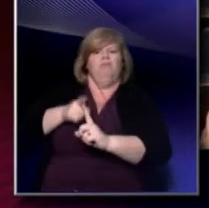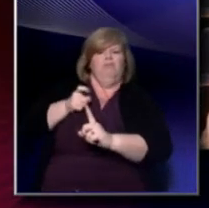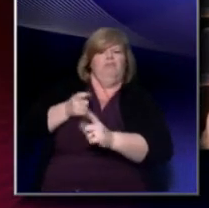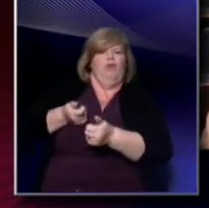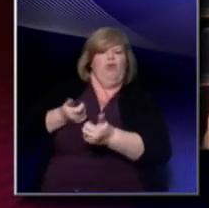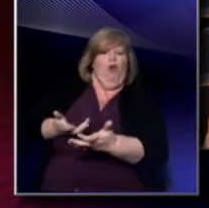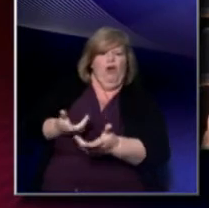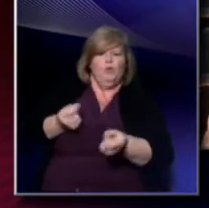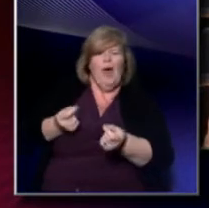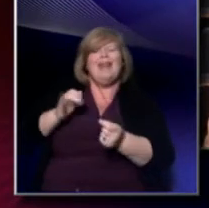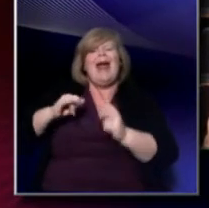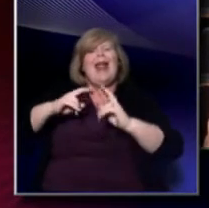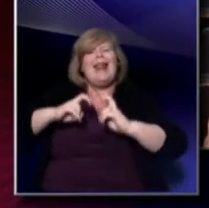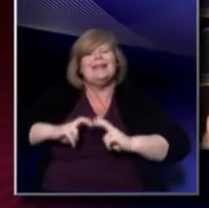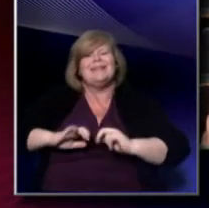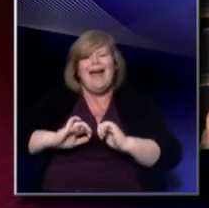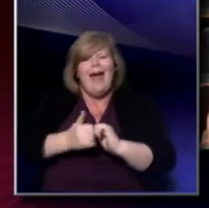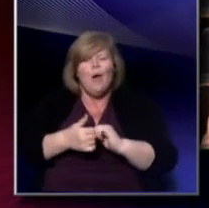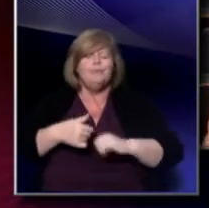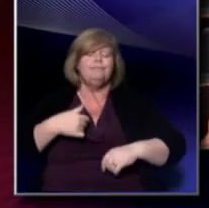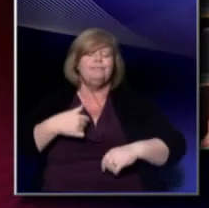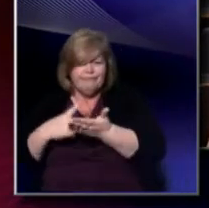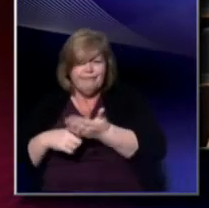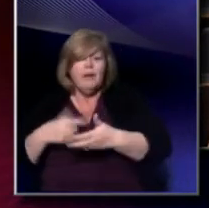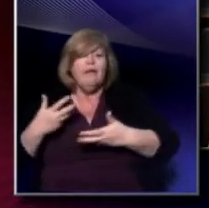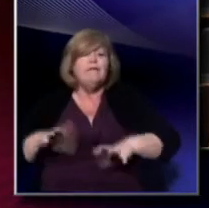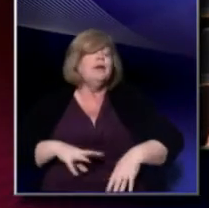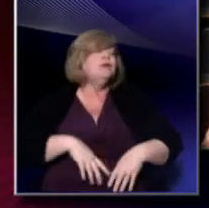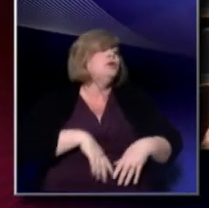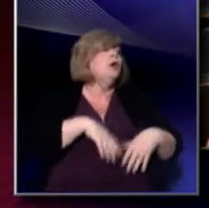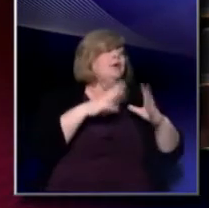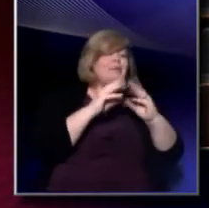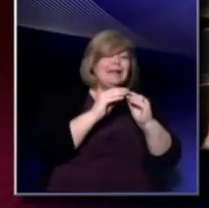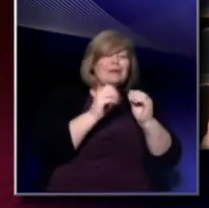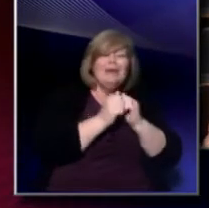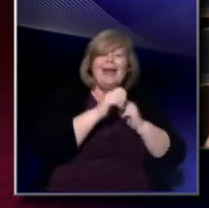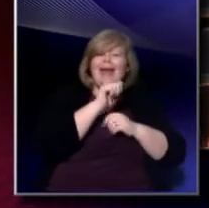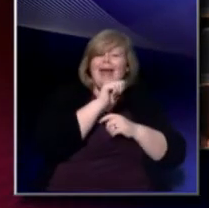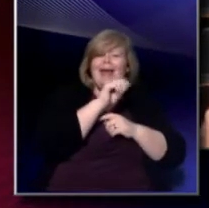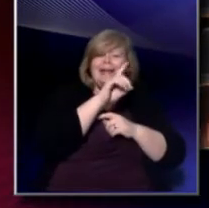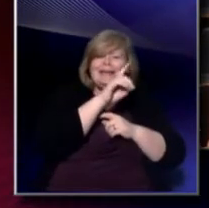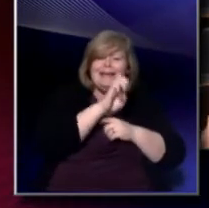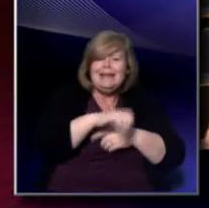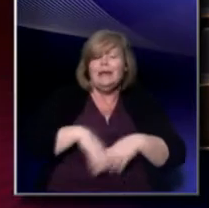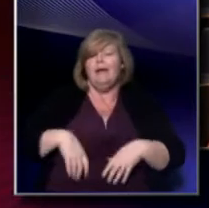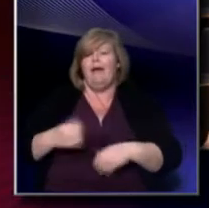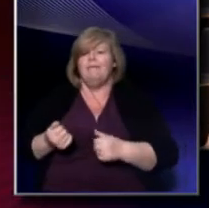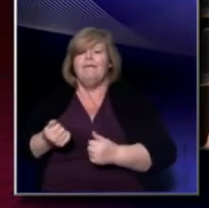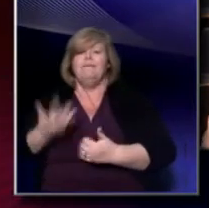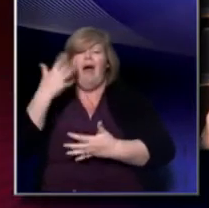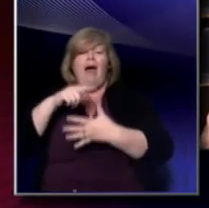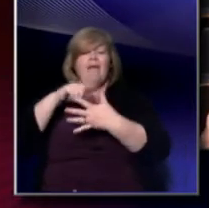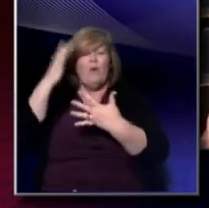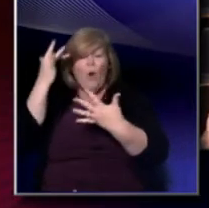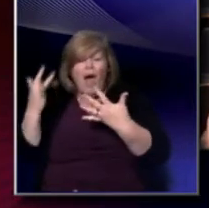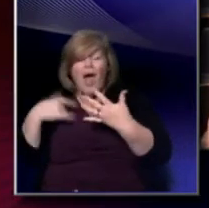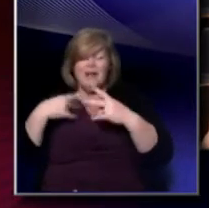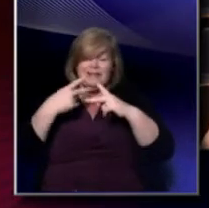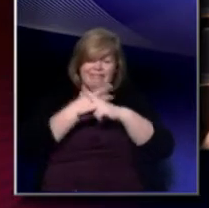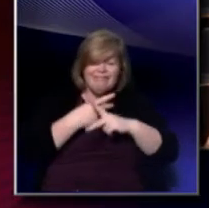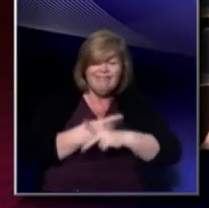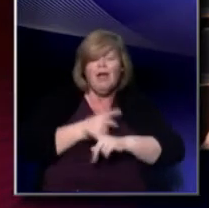cause analysis. We've been working with the we have done kind of the five whys, which is a process to get to the root cause, also done